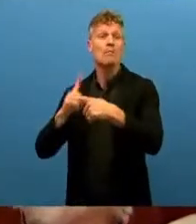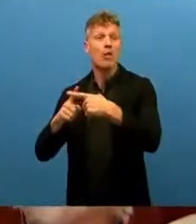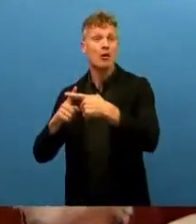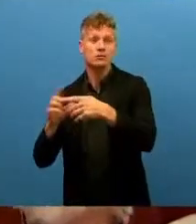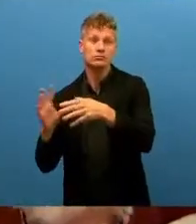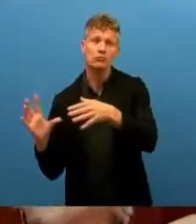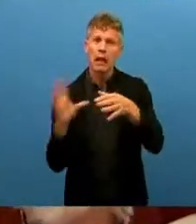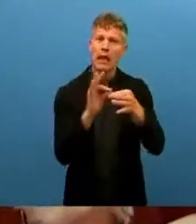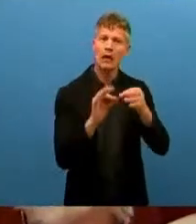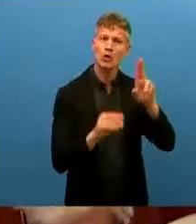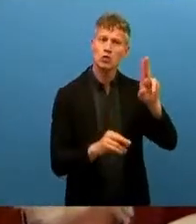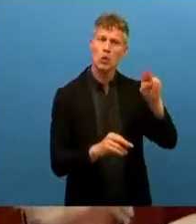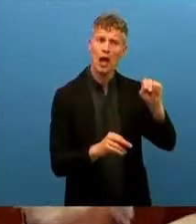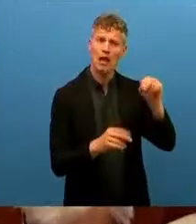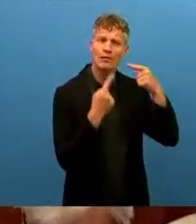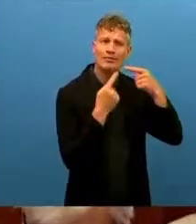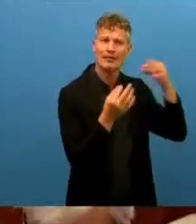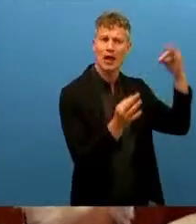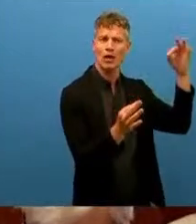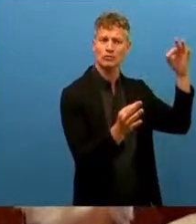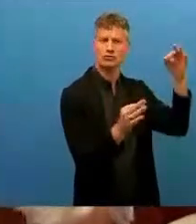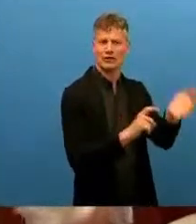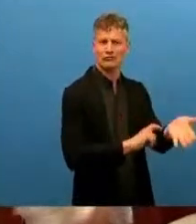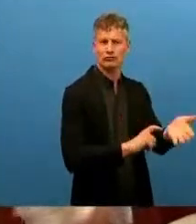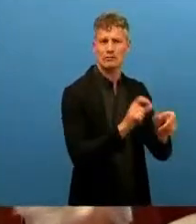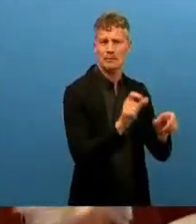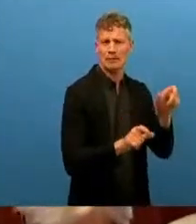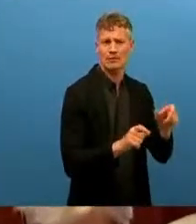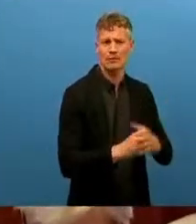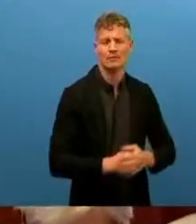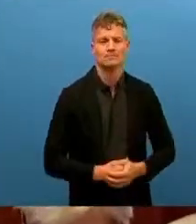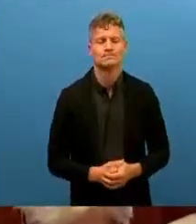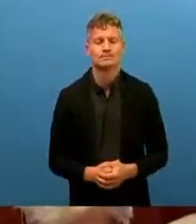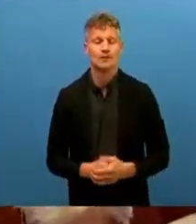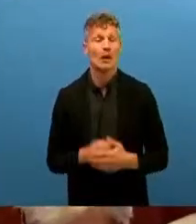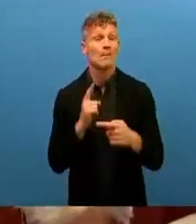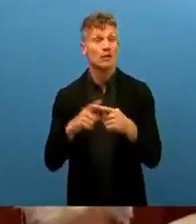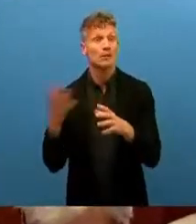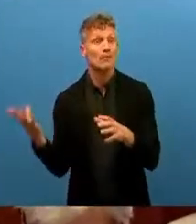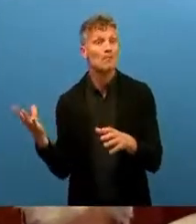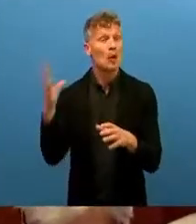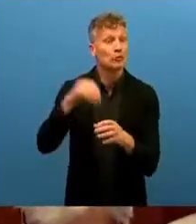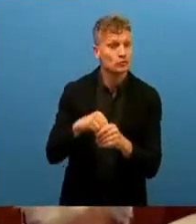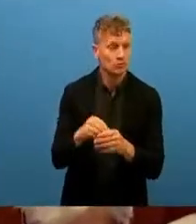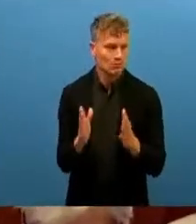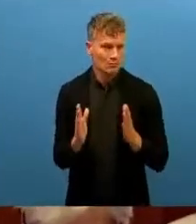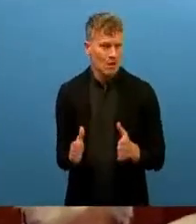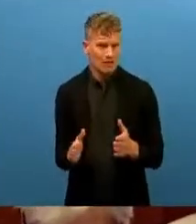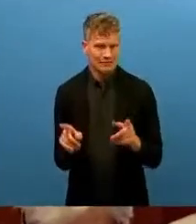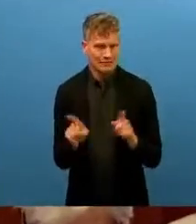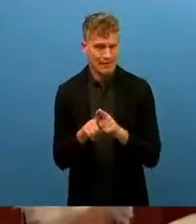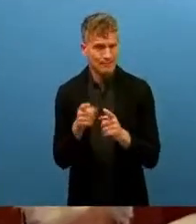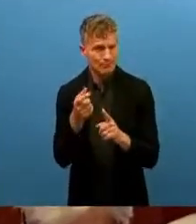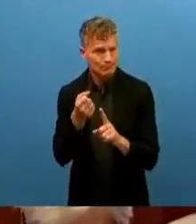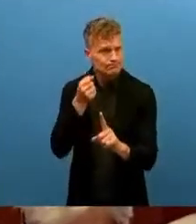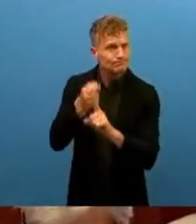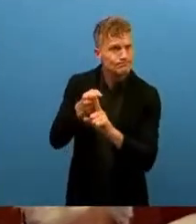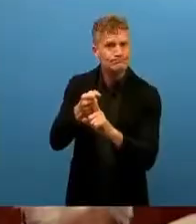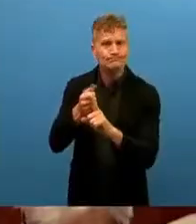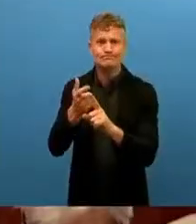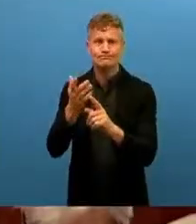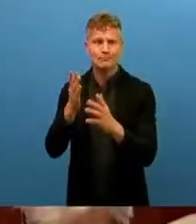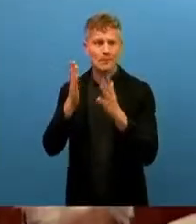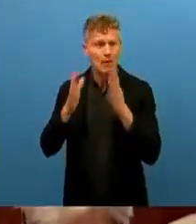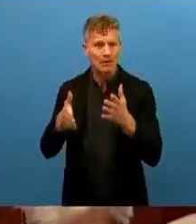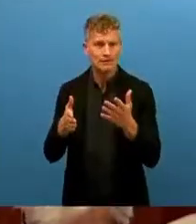Furthermore, Indigenous peoples expressed that the participation must be meaningful and effective, It must extend beyond symbolic